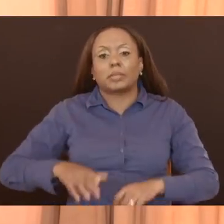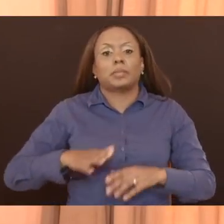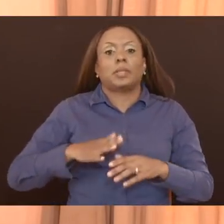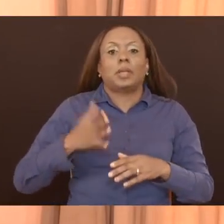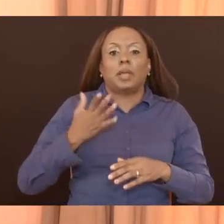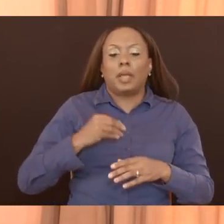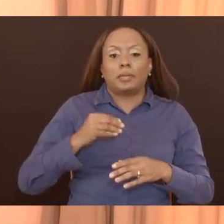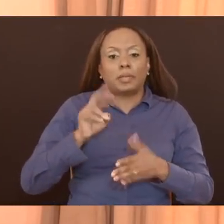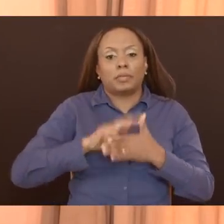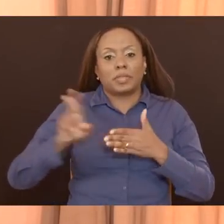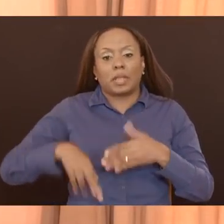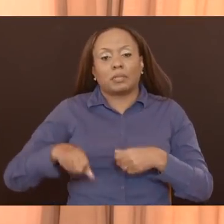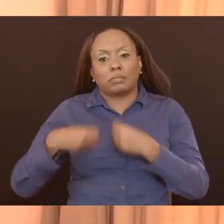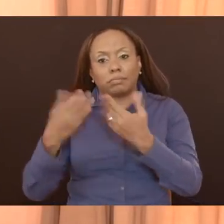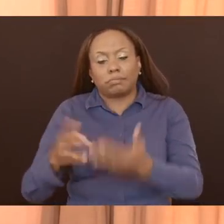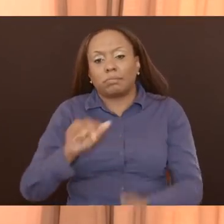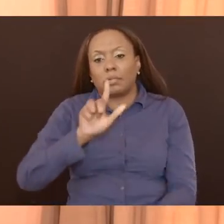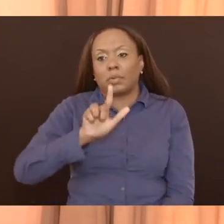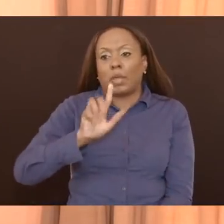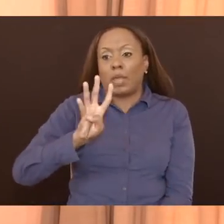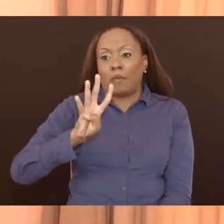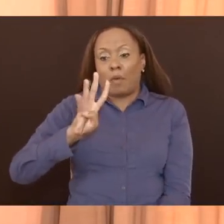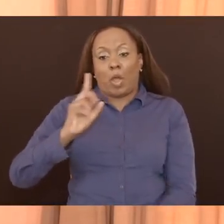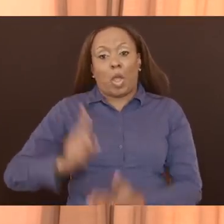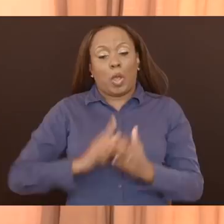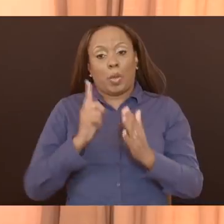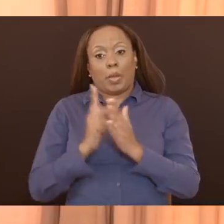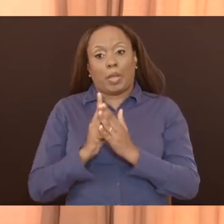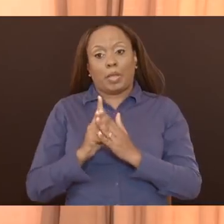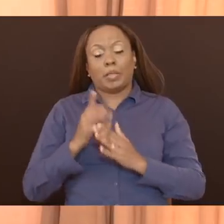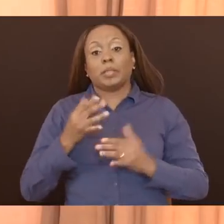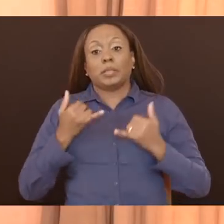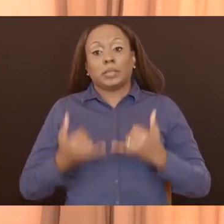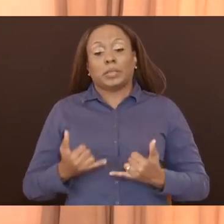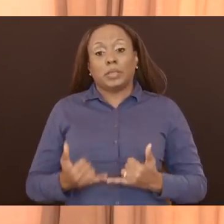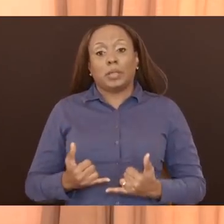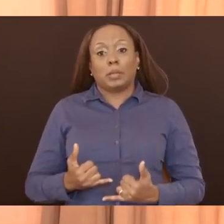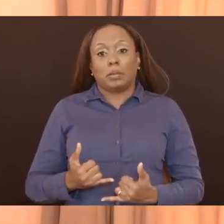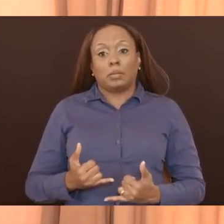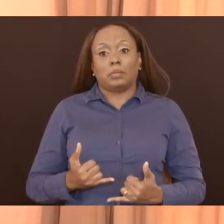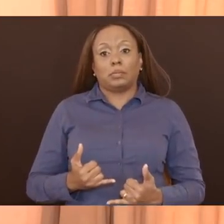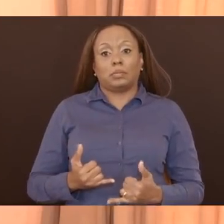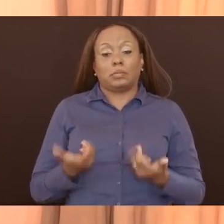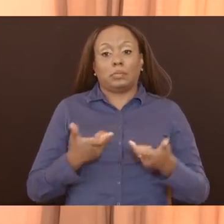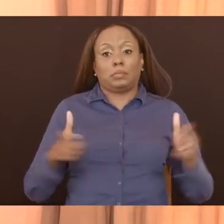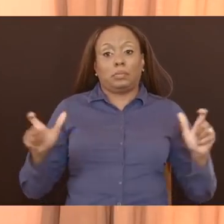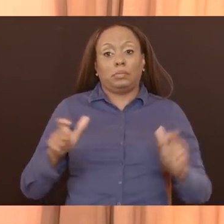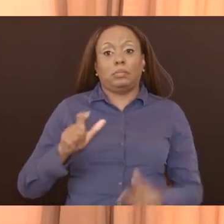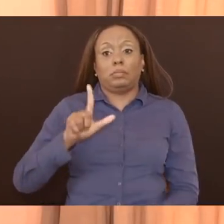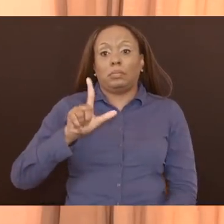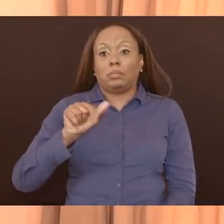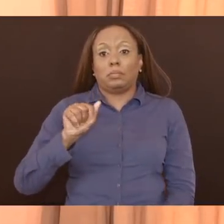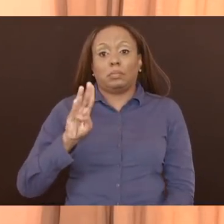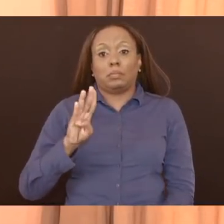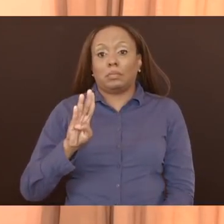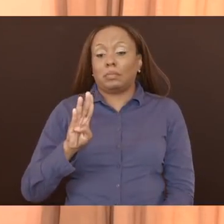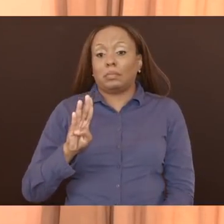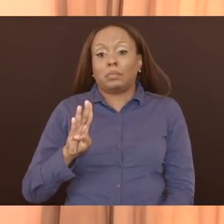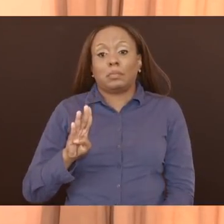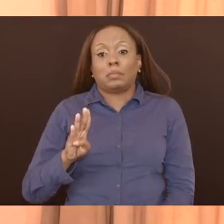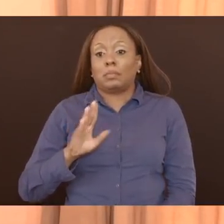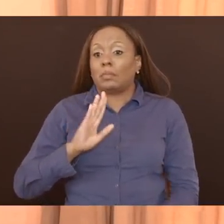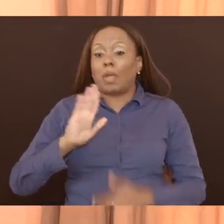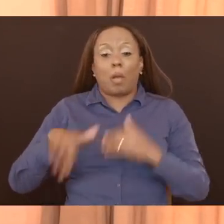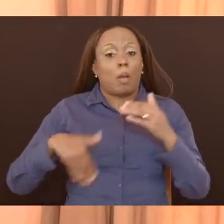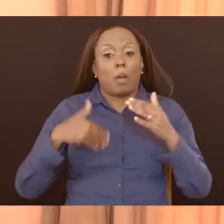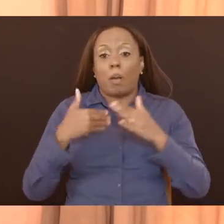Santos lab is now in a position where we are current. There are no samples or results pending, and